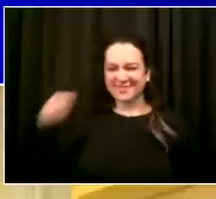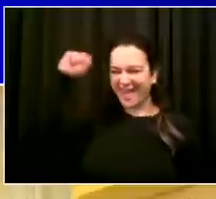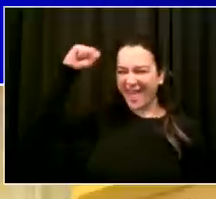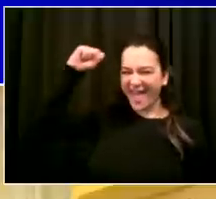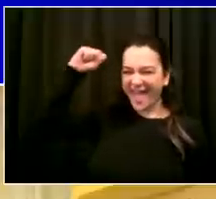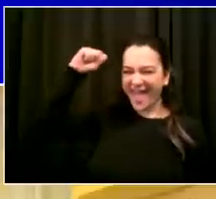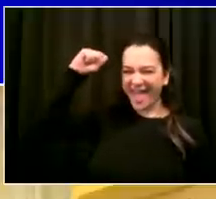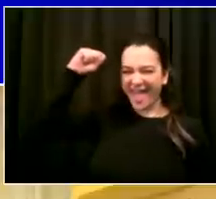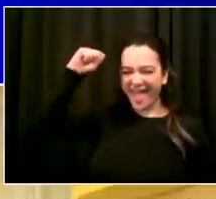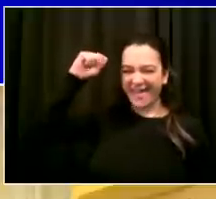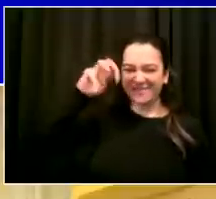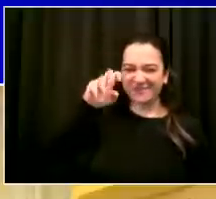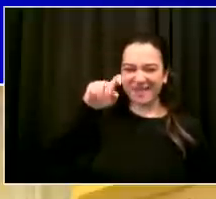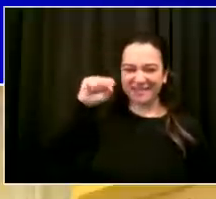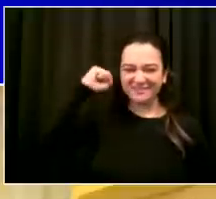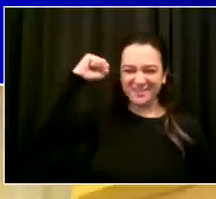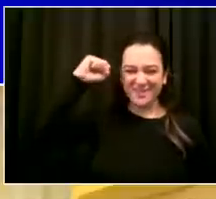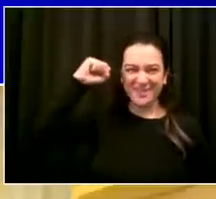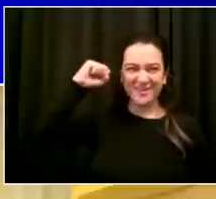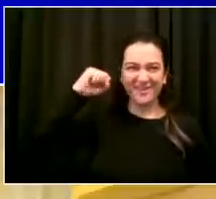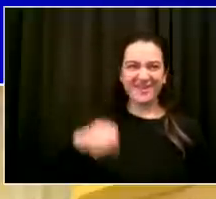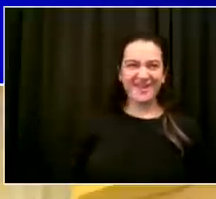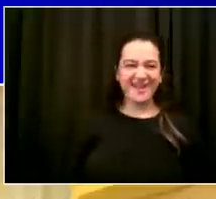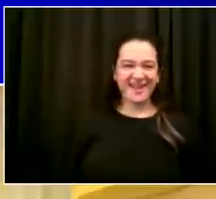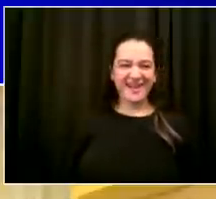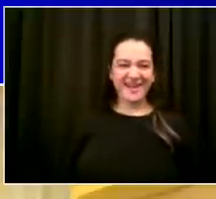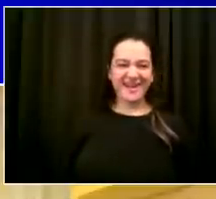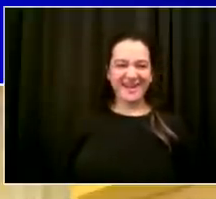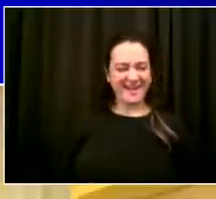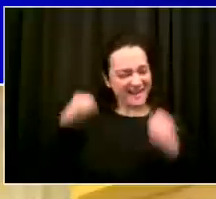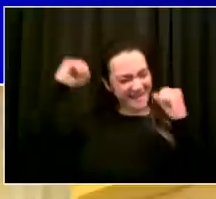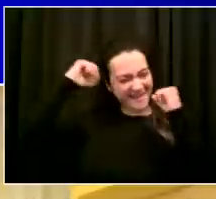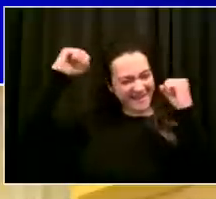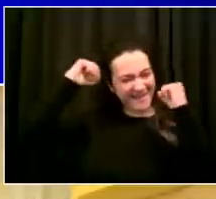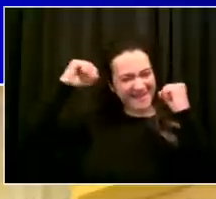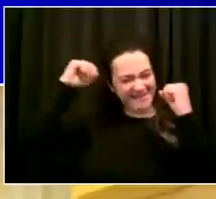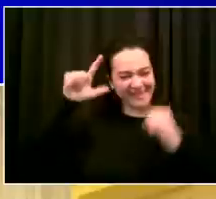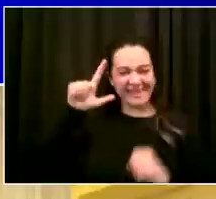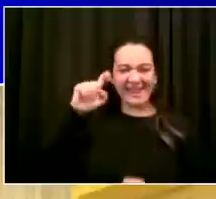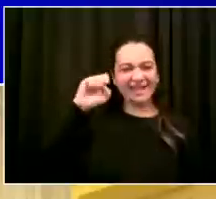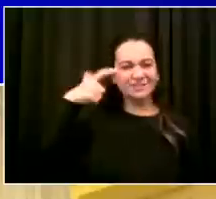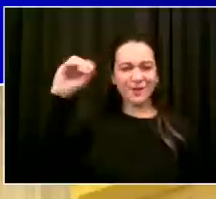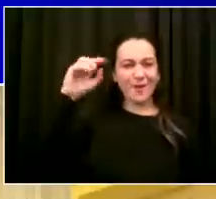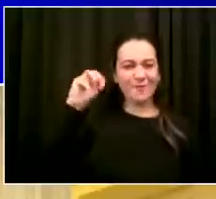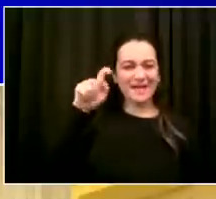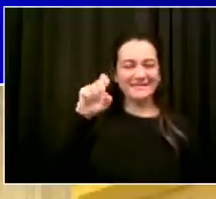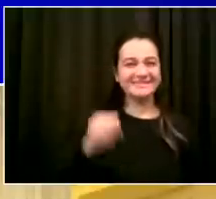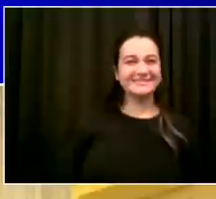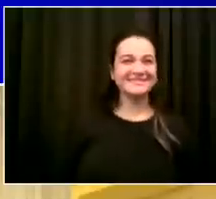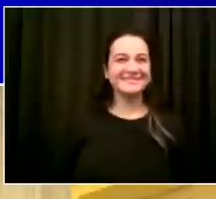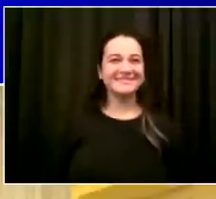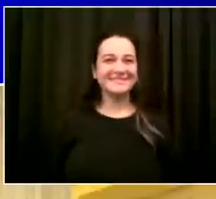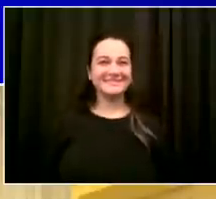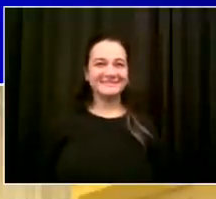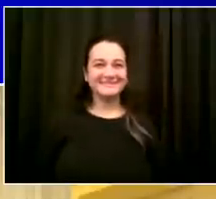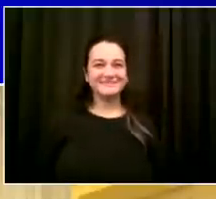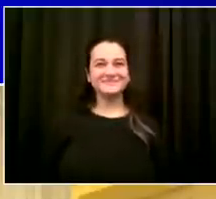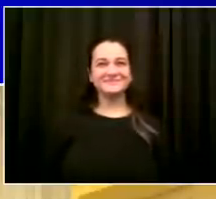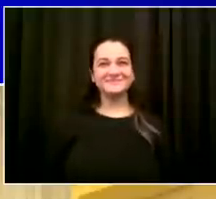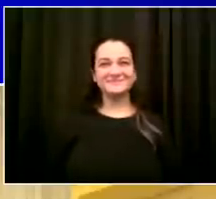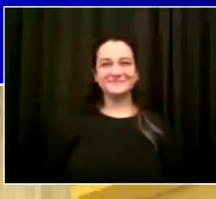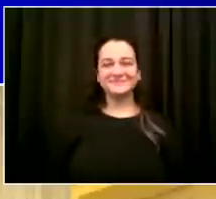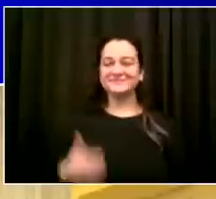Bill, you're looking good there, Bill. Right? Let's go Mets, Steve. Listen, Steve, thank you. And I want to tell you, you guys